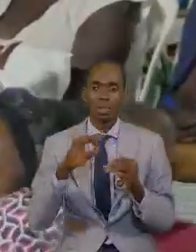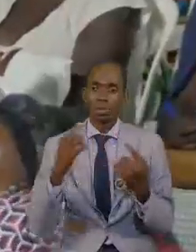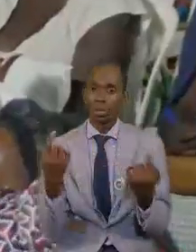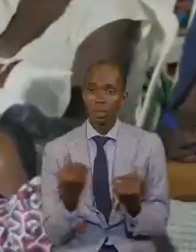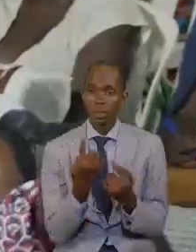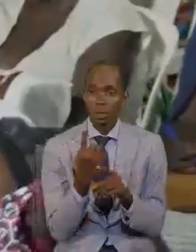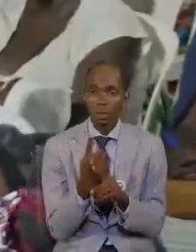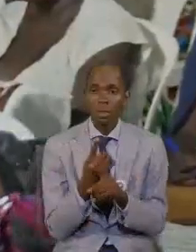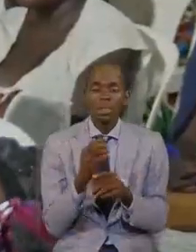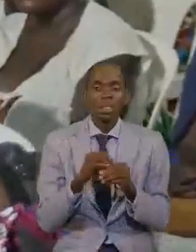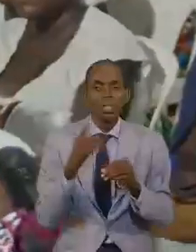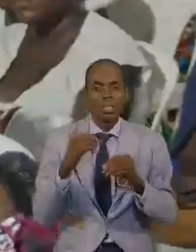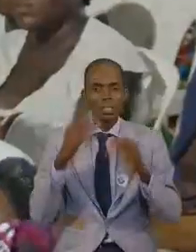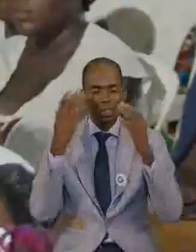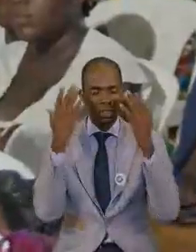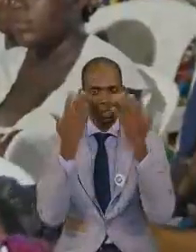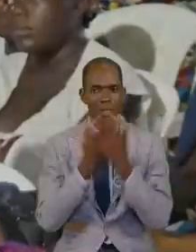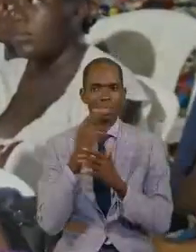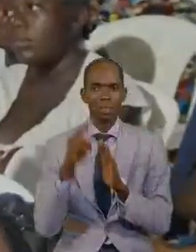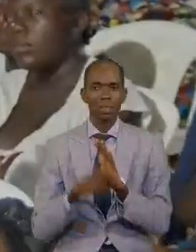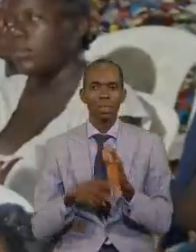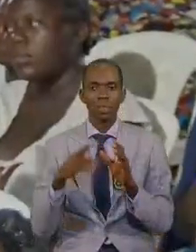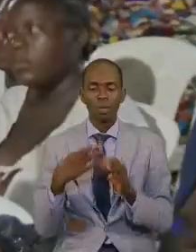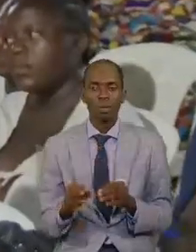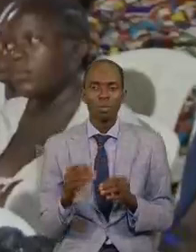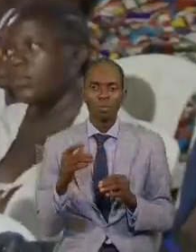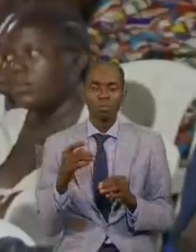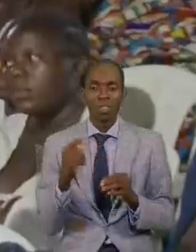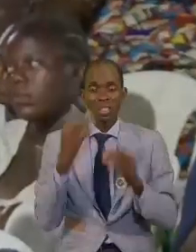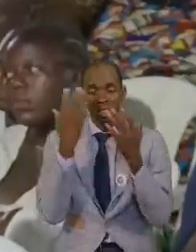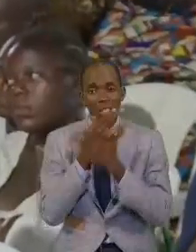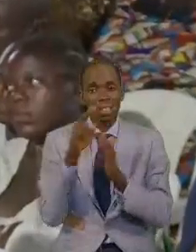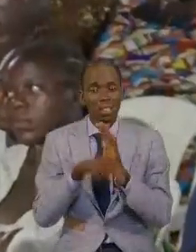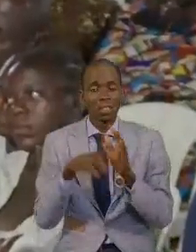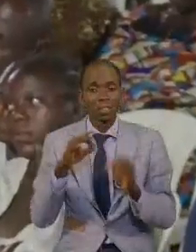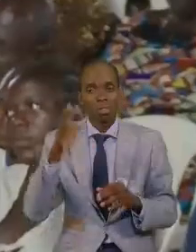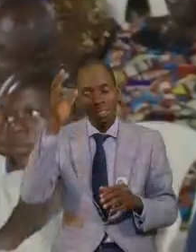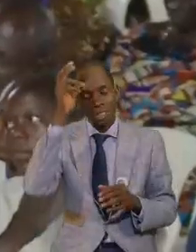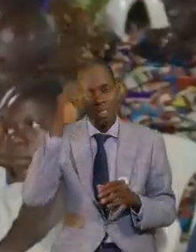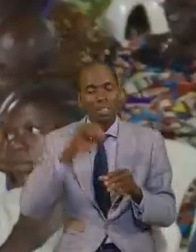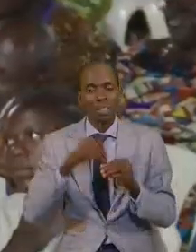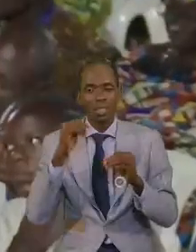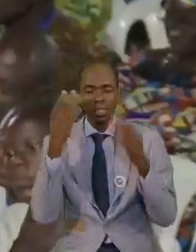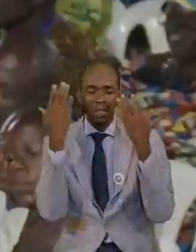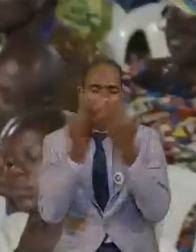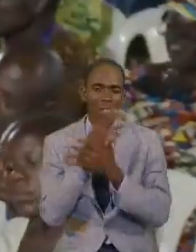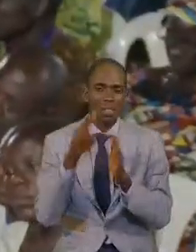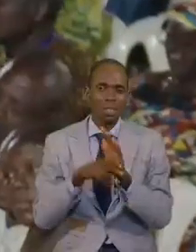in the darkness of the kingdom of Satan, in the darkness of the kingdom of